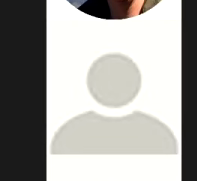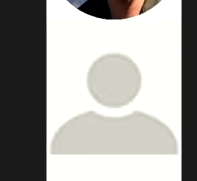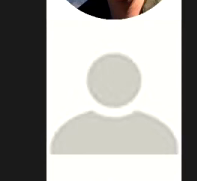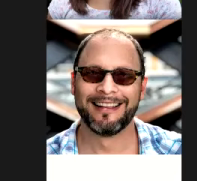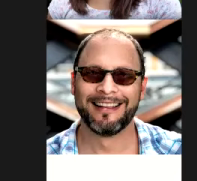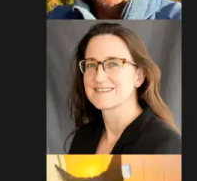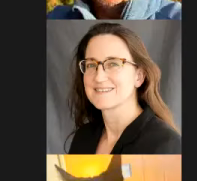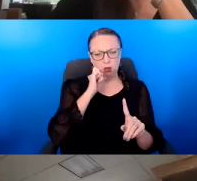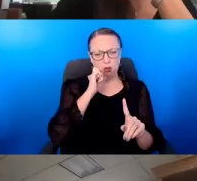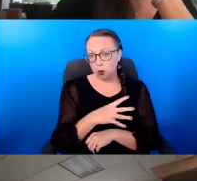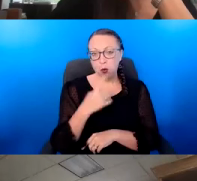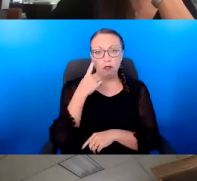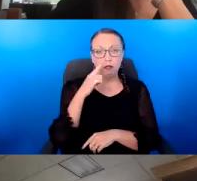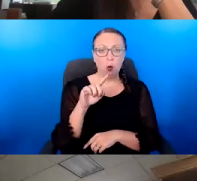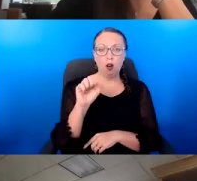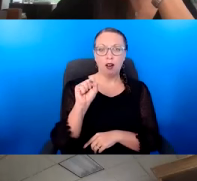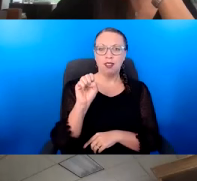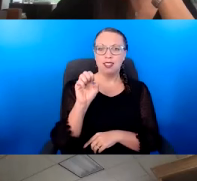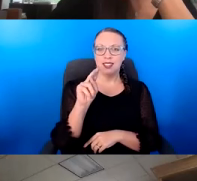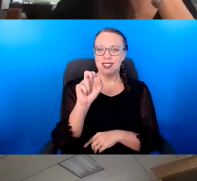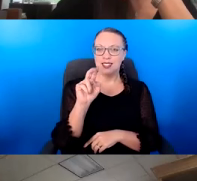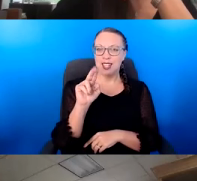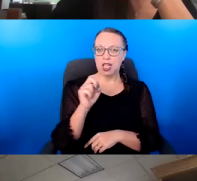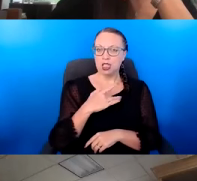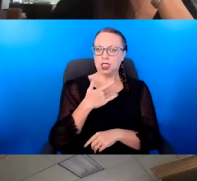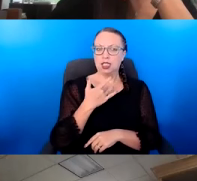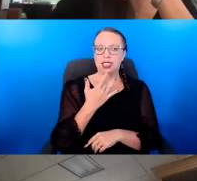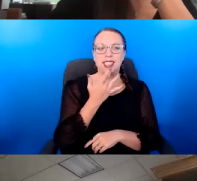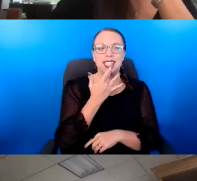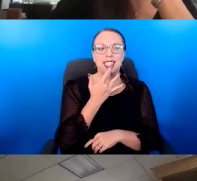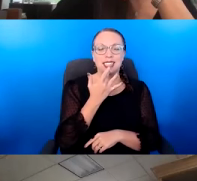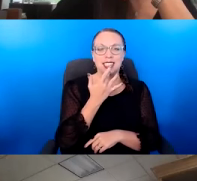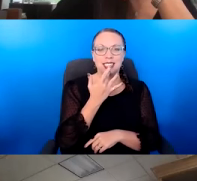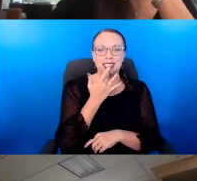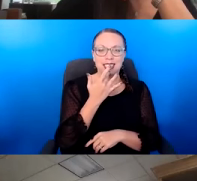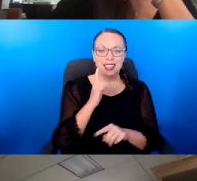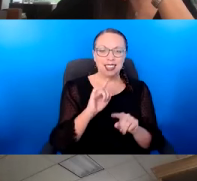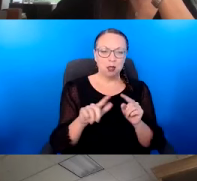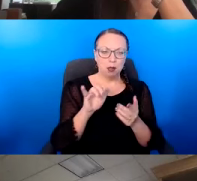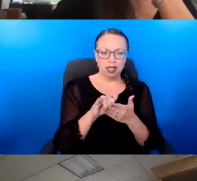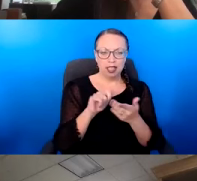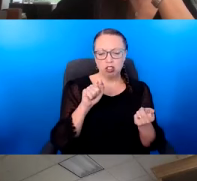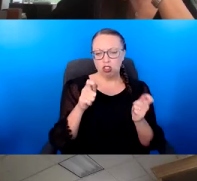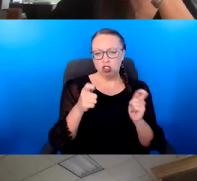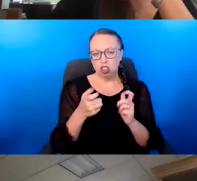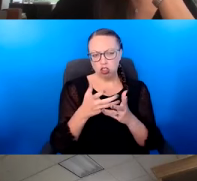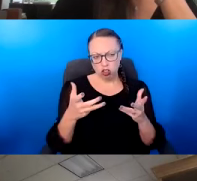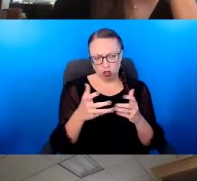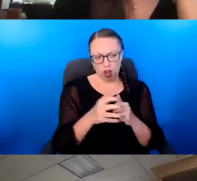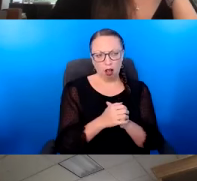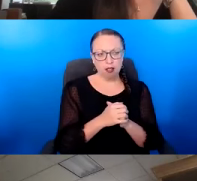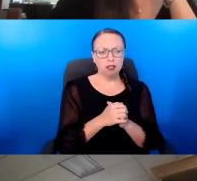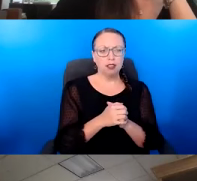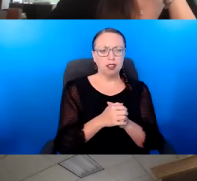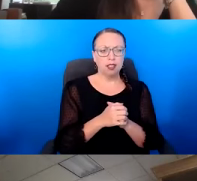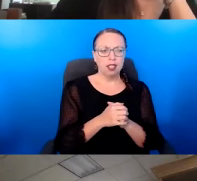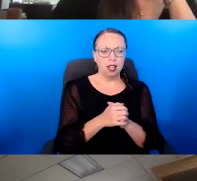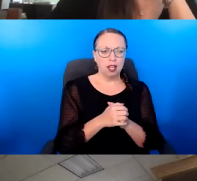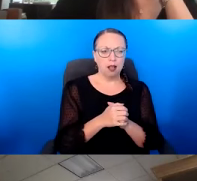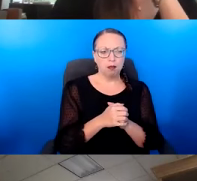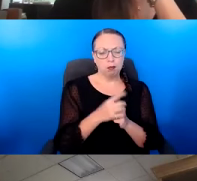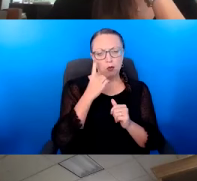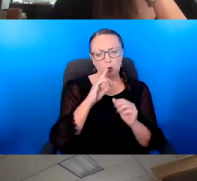terms of the senses. It's been taste, although obviously that's changing rapidly for